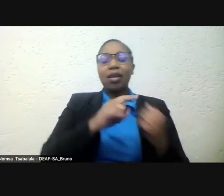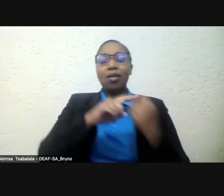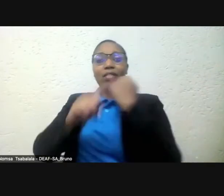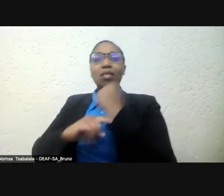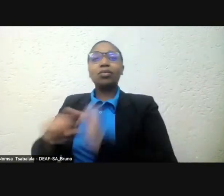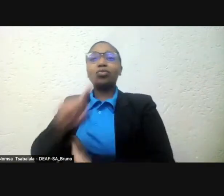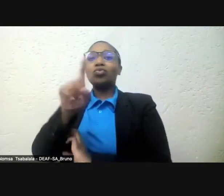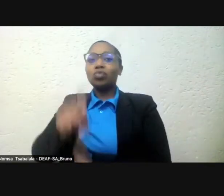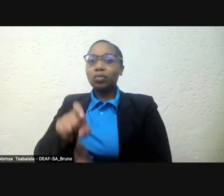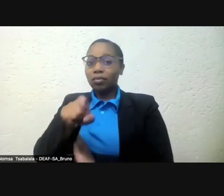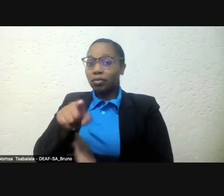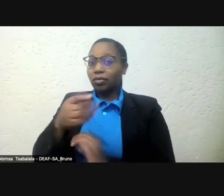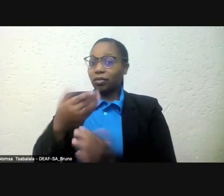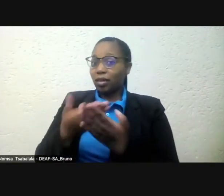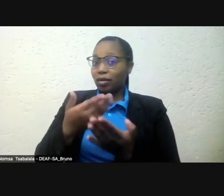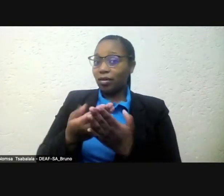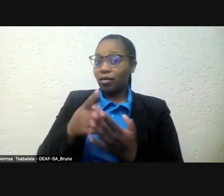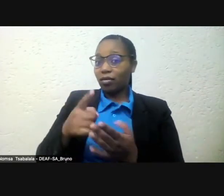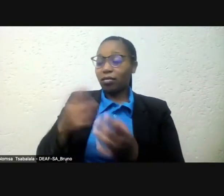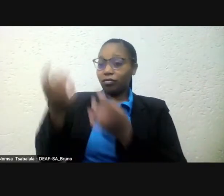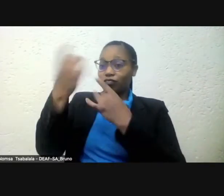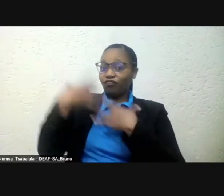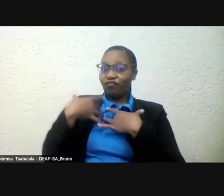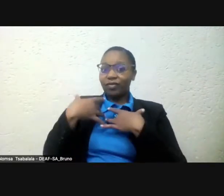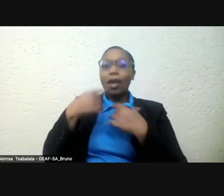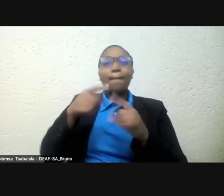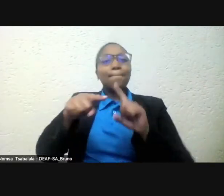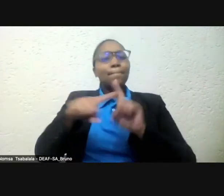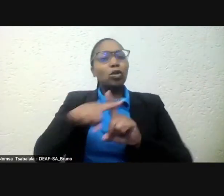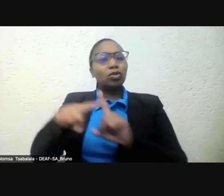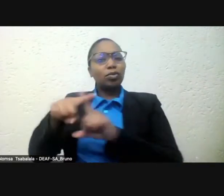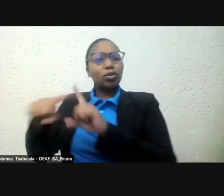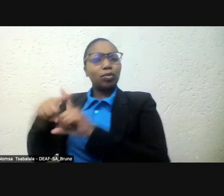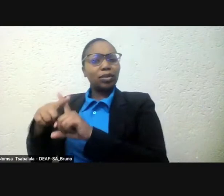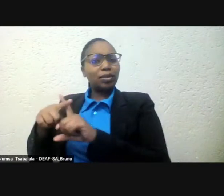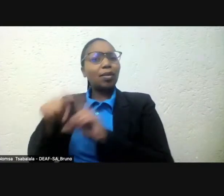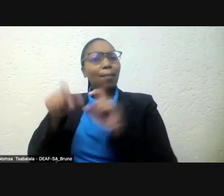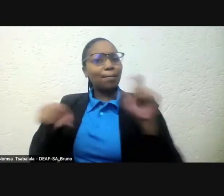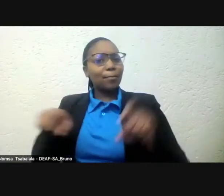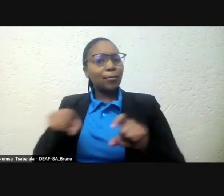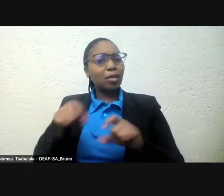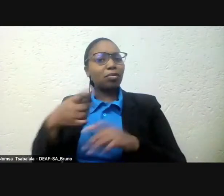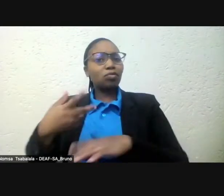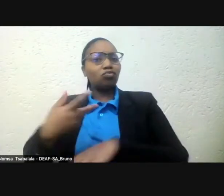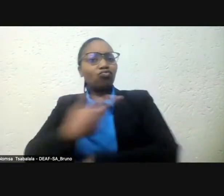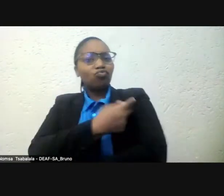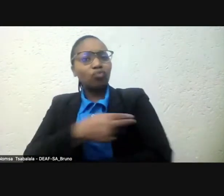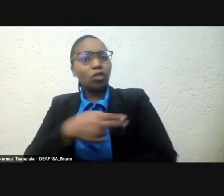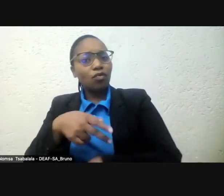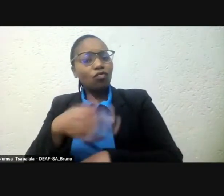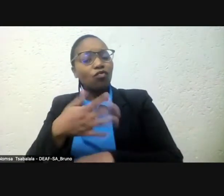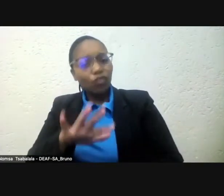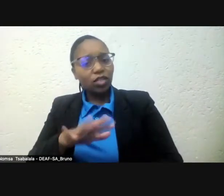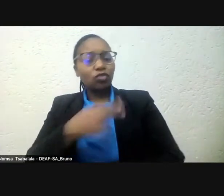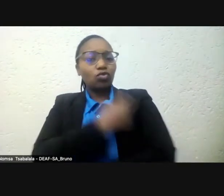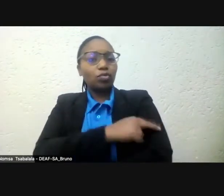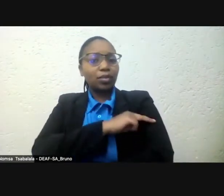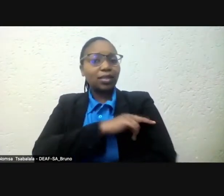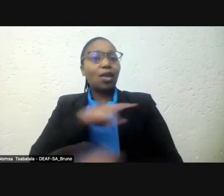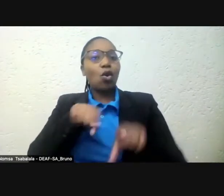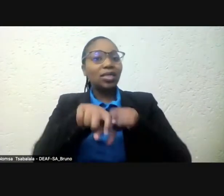give us the number of cases of Omicron variant detected in South Africa since last week? So this was the